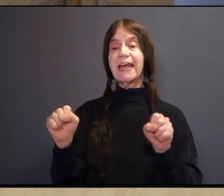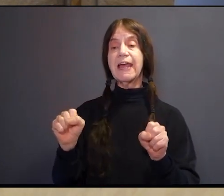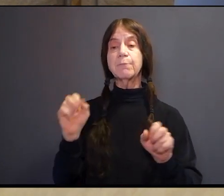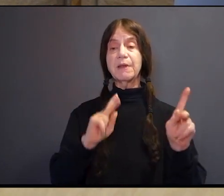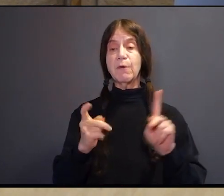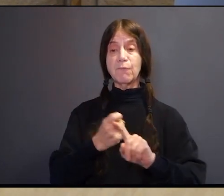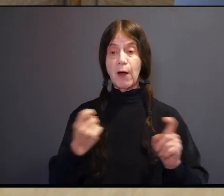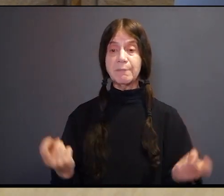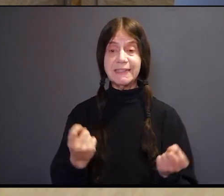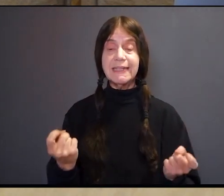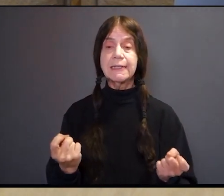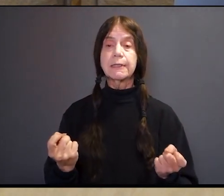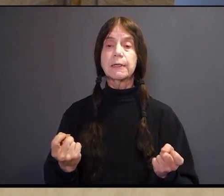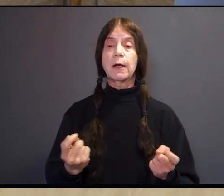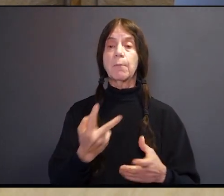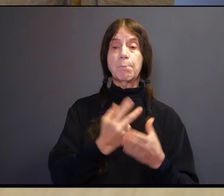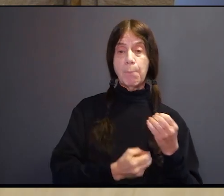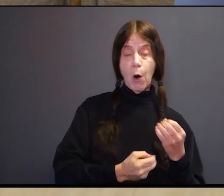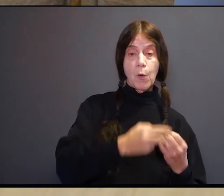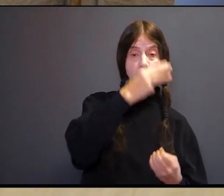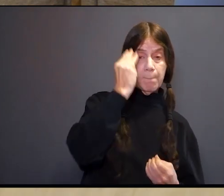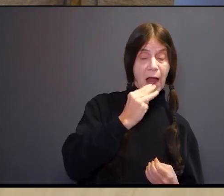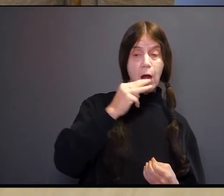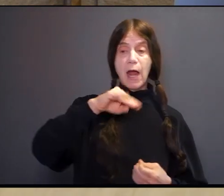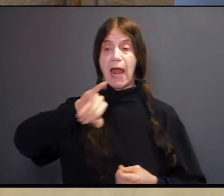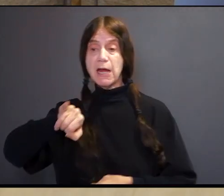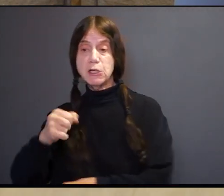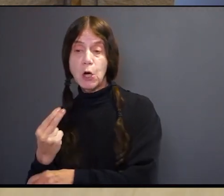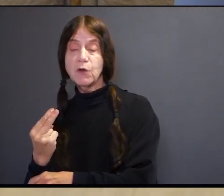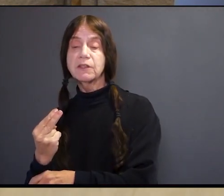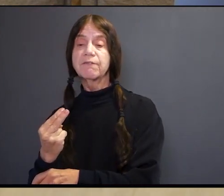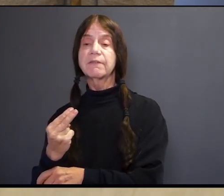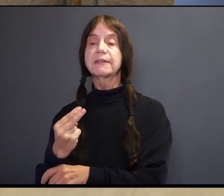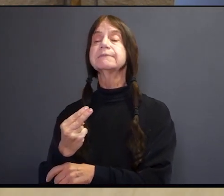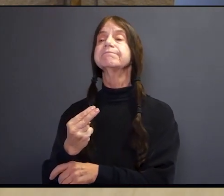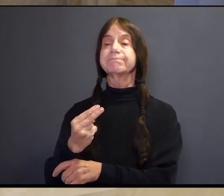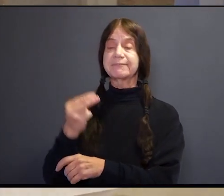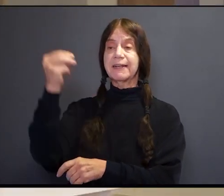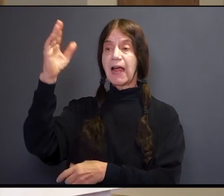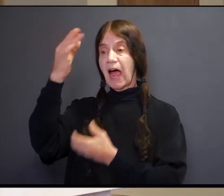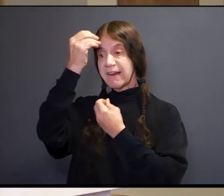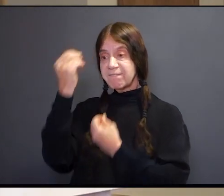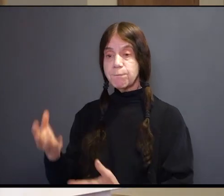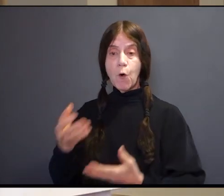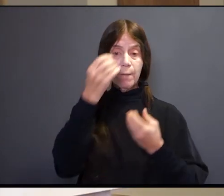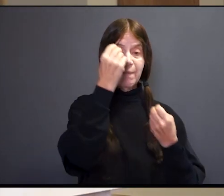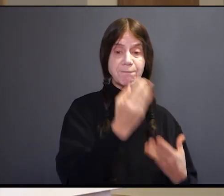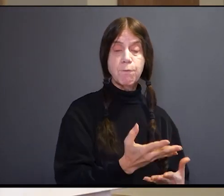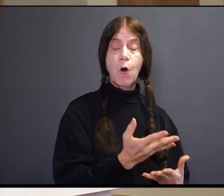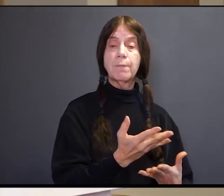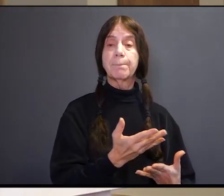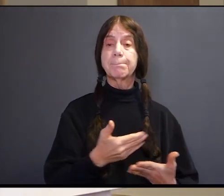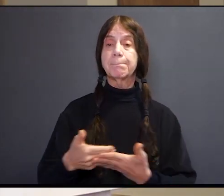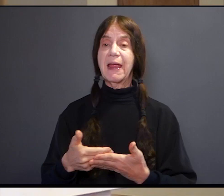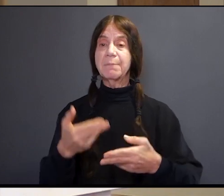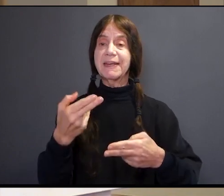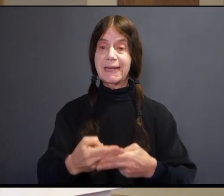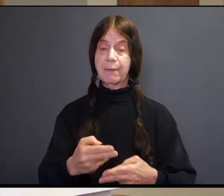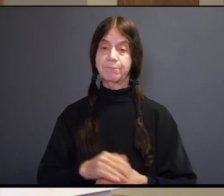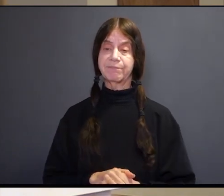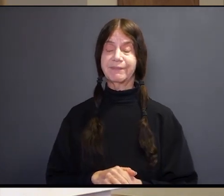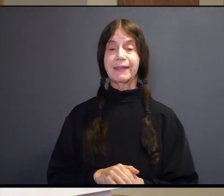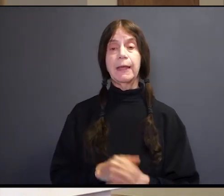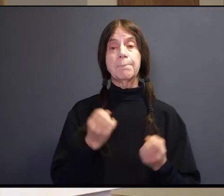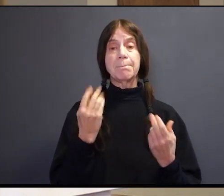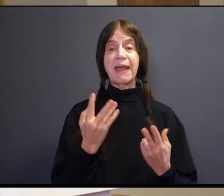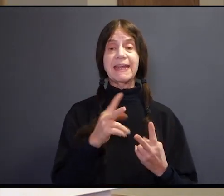their sins. Both Mary and Joseph were given the name of the child. Today we have some couples who must